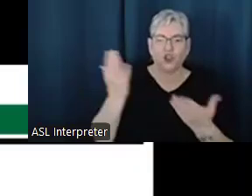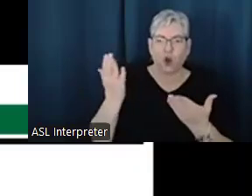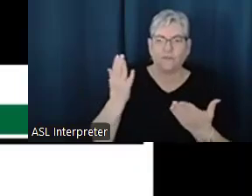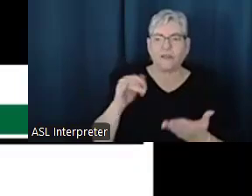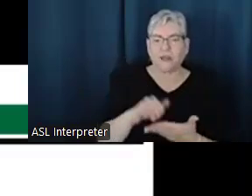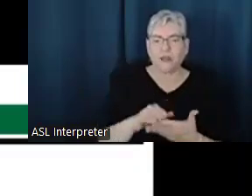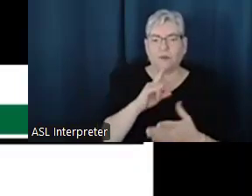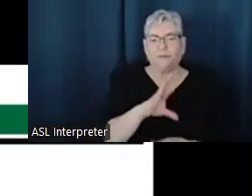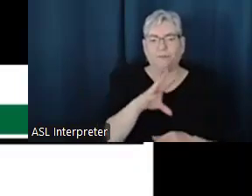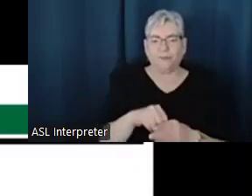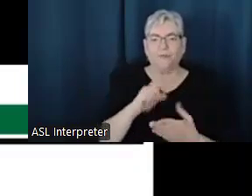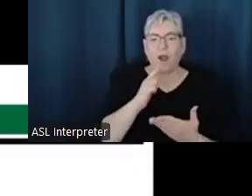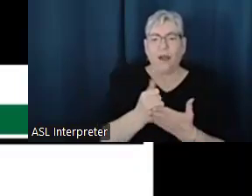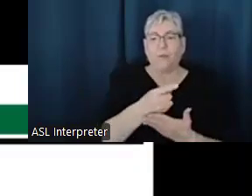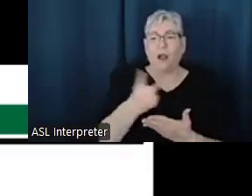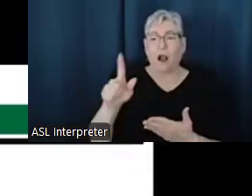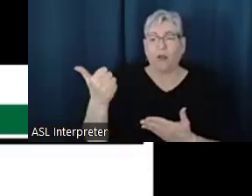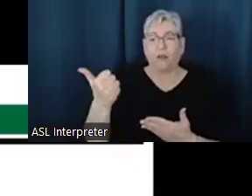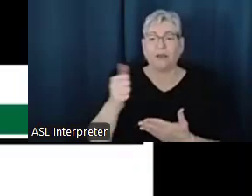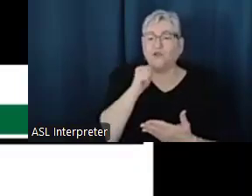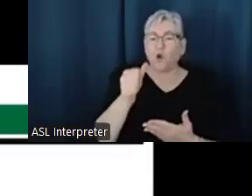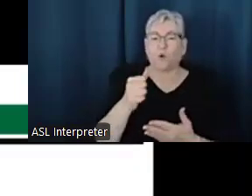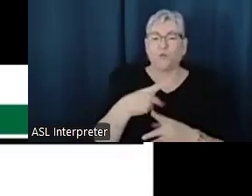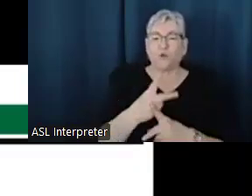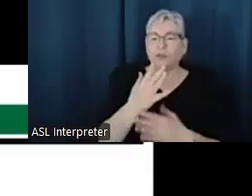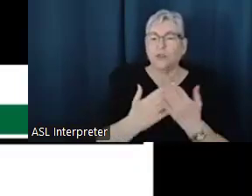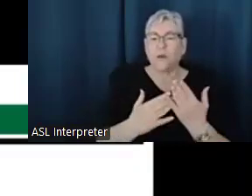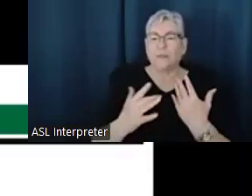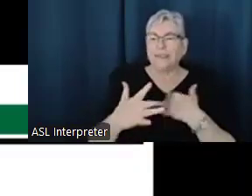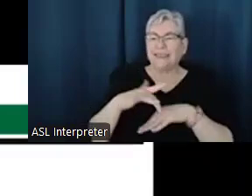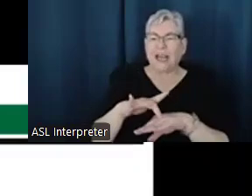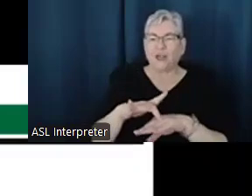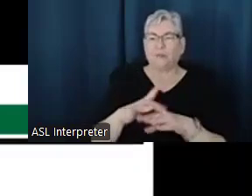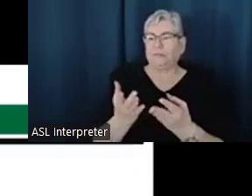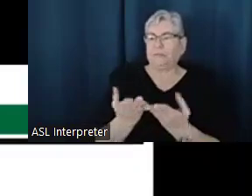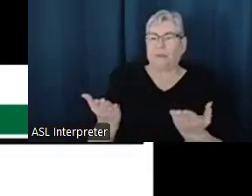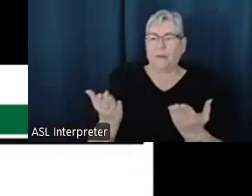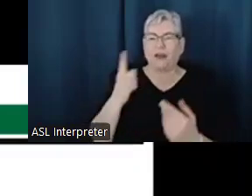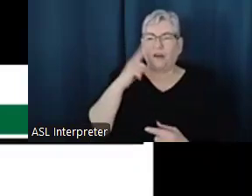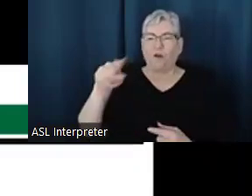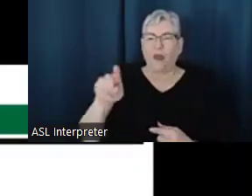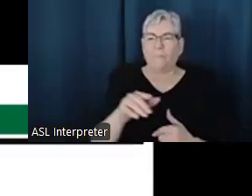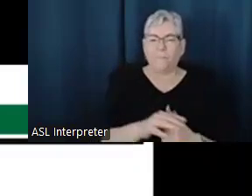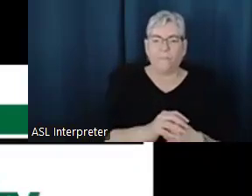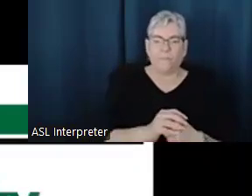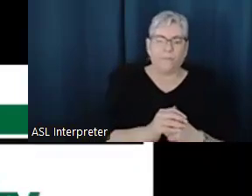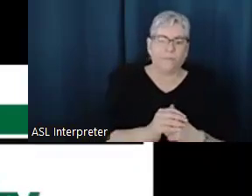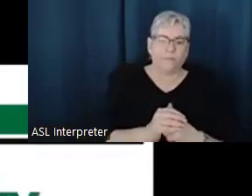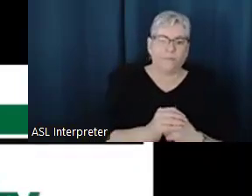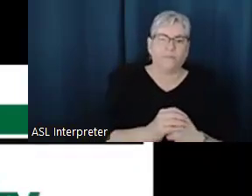helping others that doesn't produce some tangible commodity to them. Go ahead.